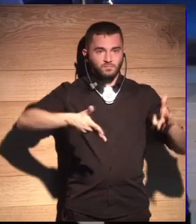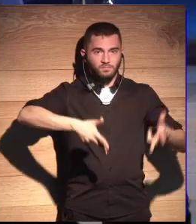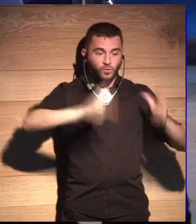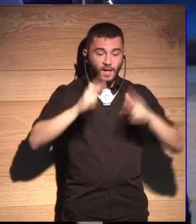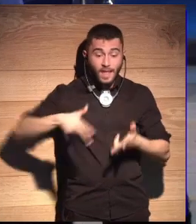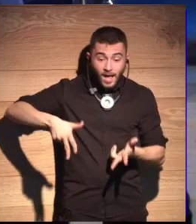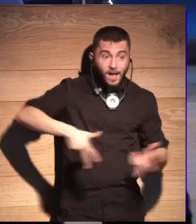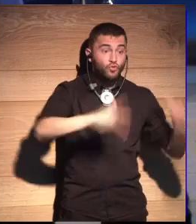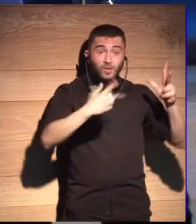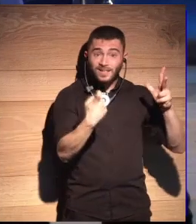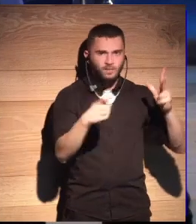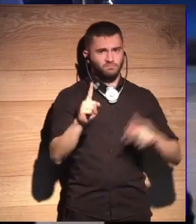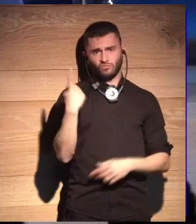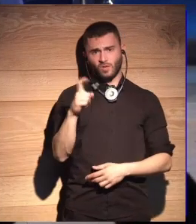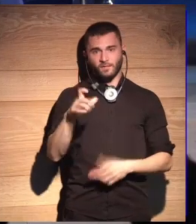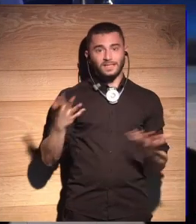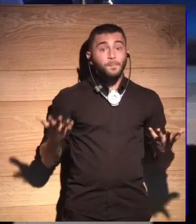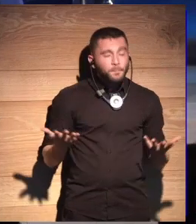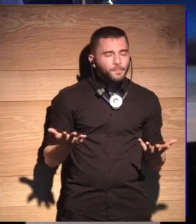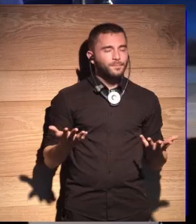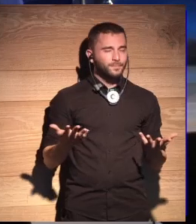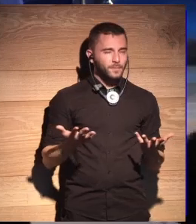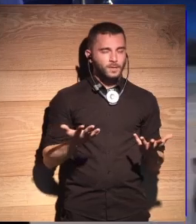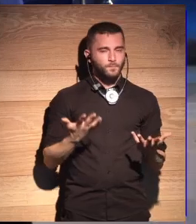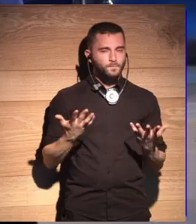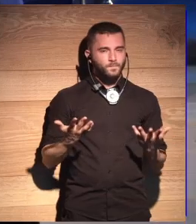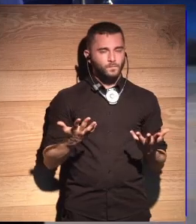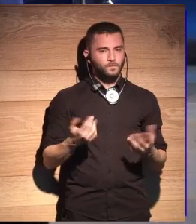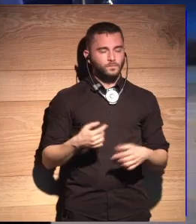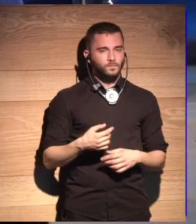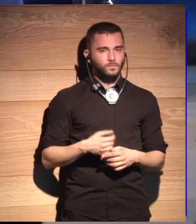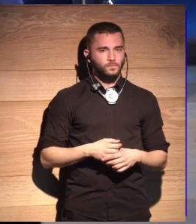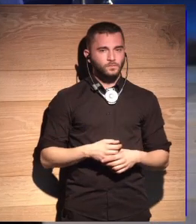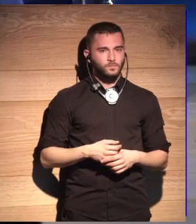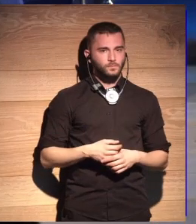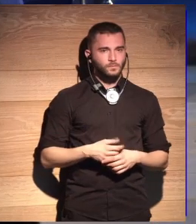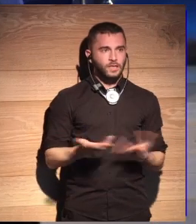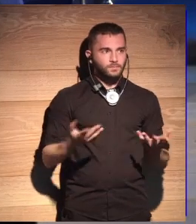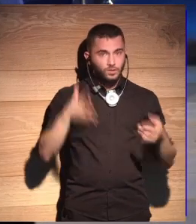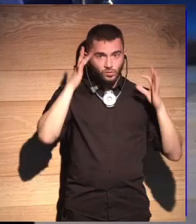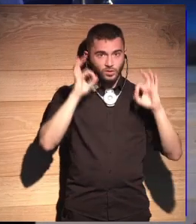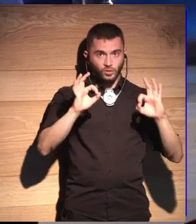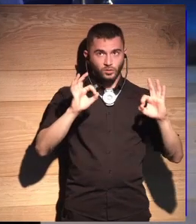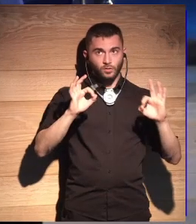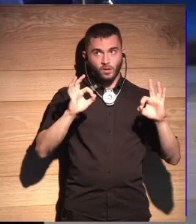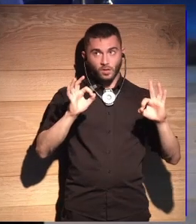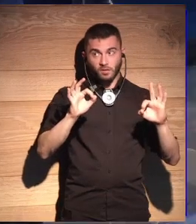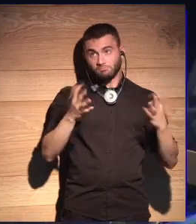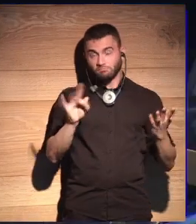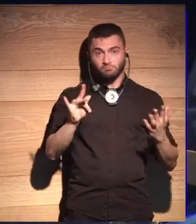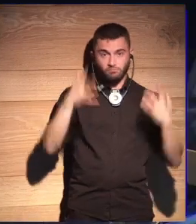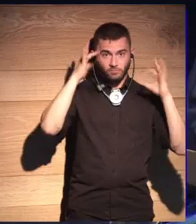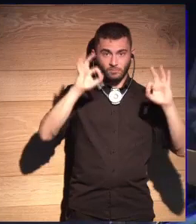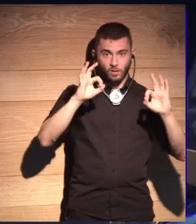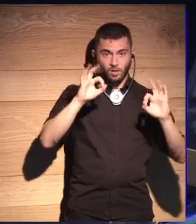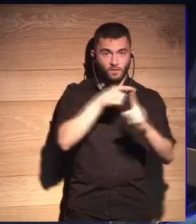is a phenomenon that makes considerable sense in many ways. But at the same time, I think that